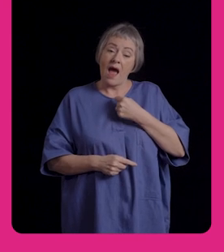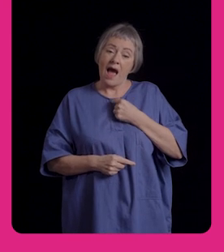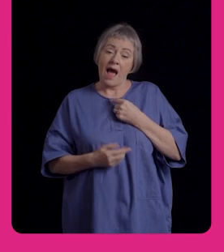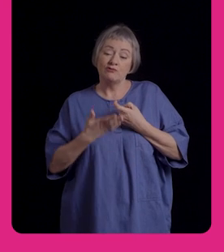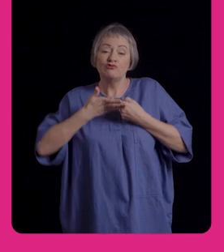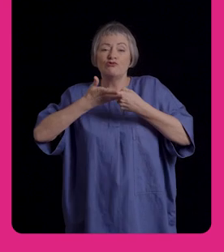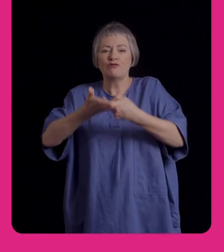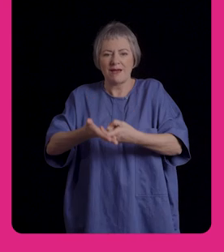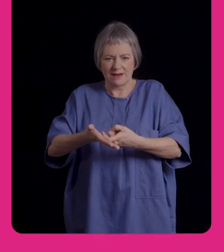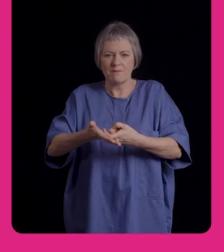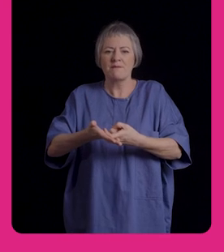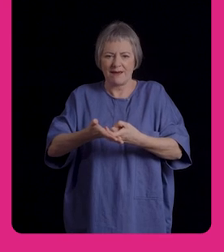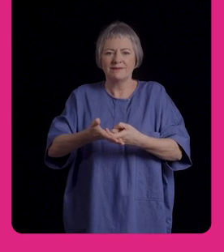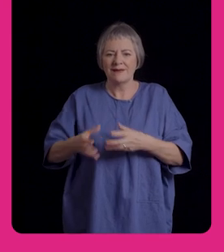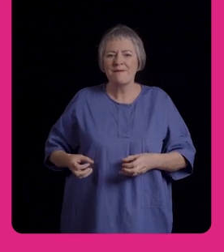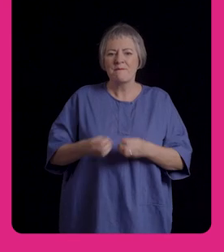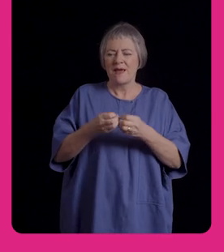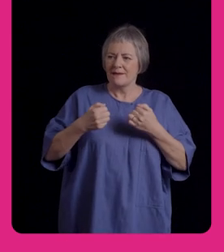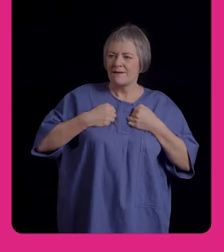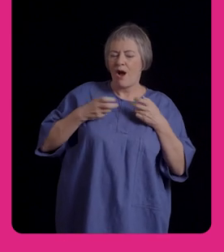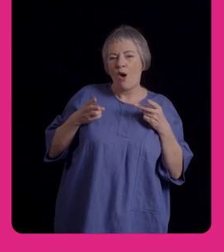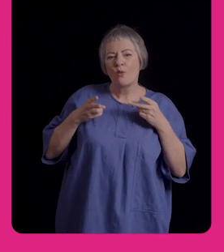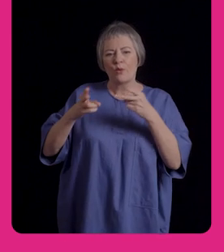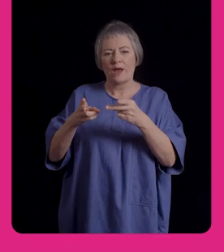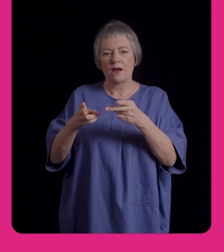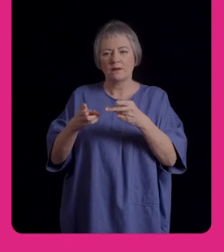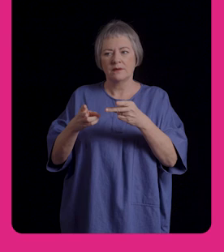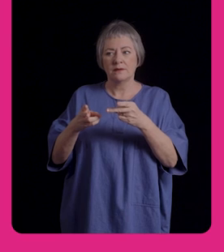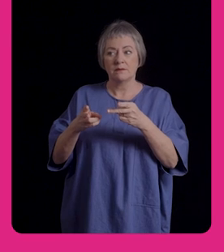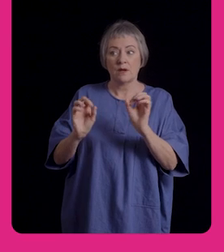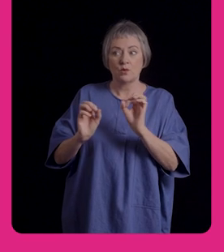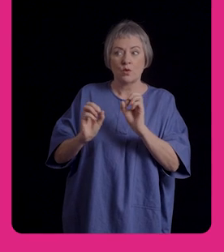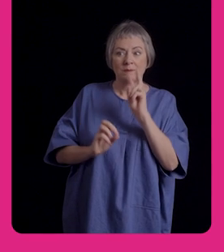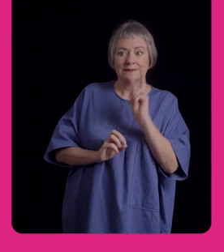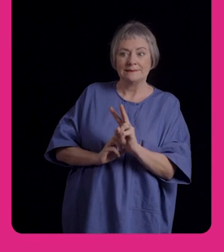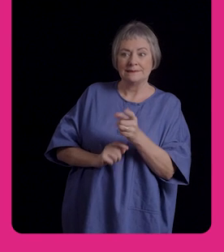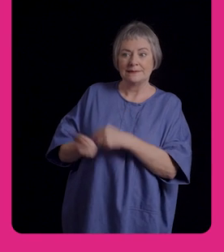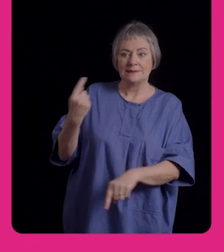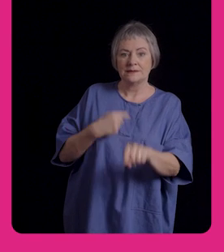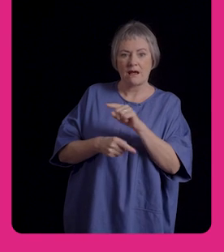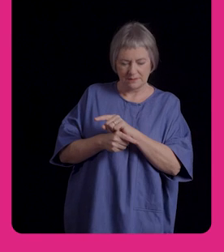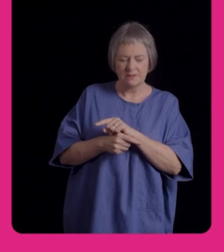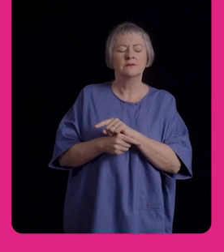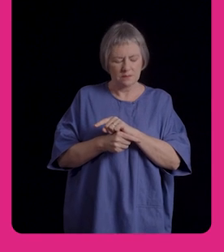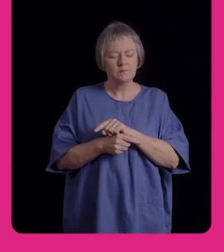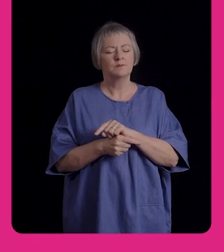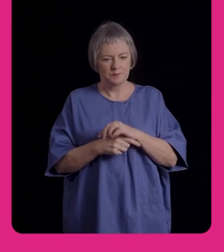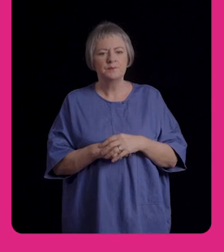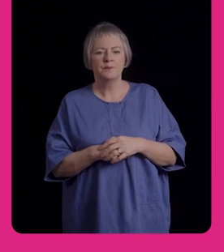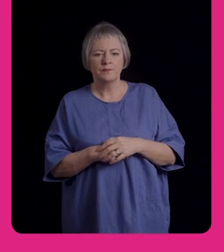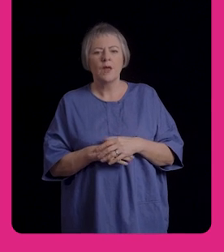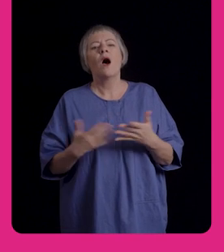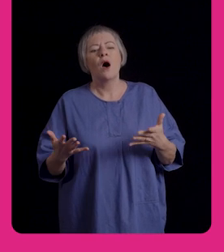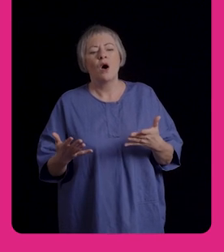So I recommend making our way there, as long as we're not spotted, of course. Cool.